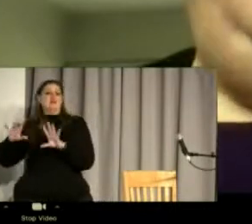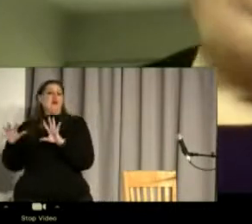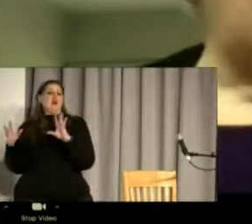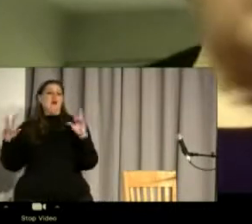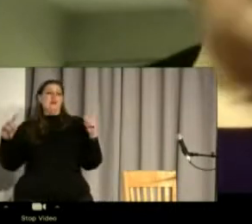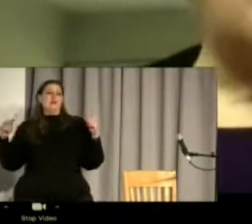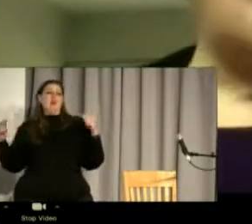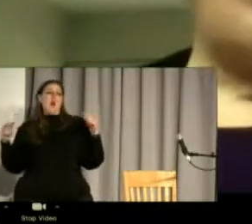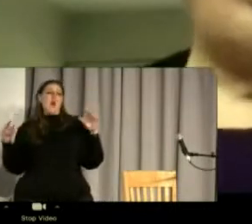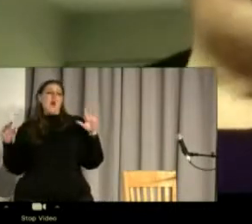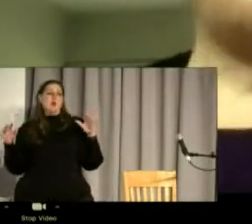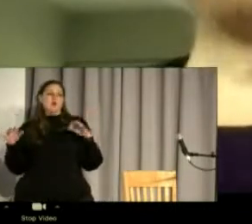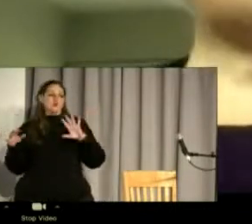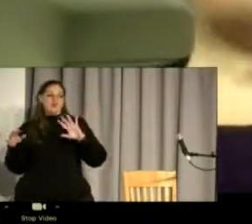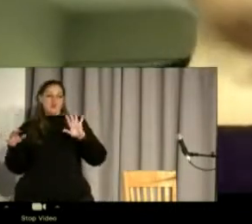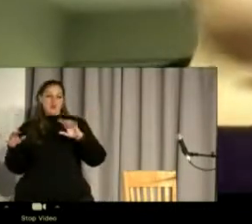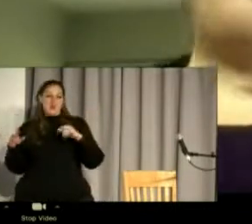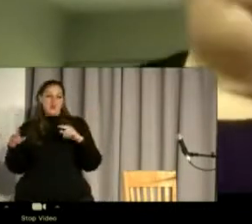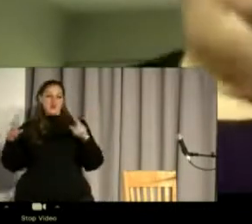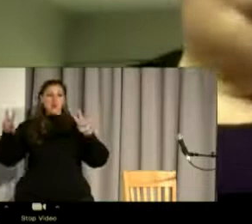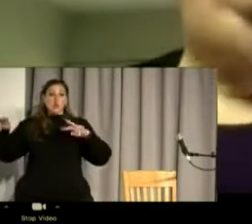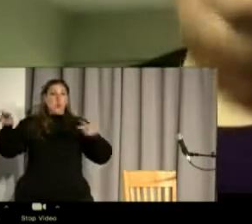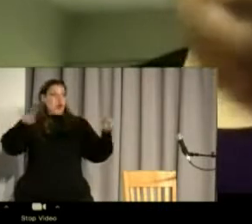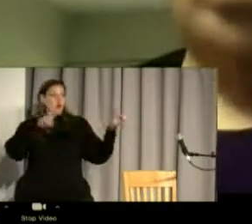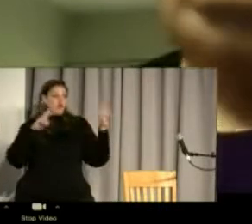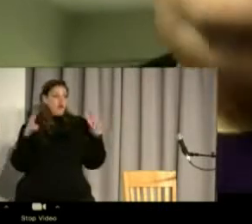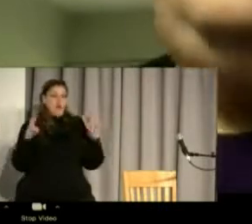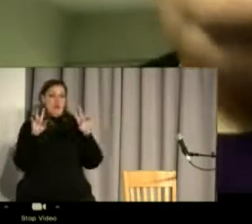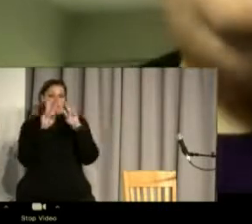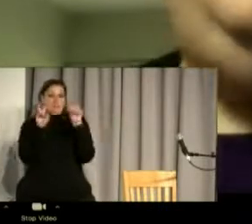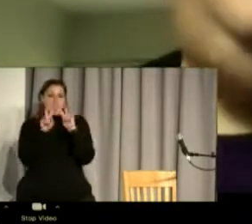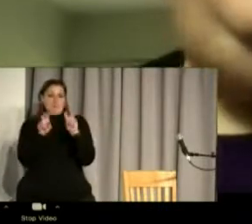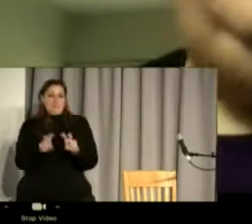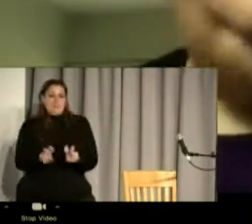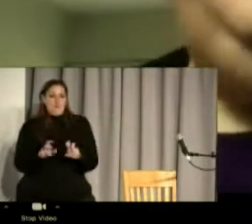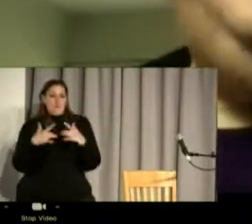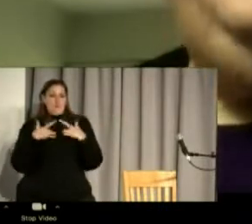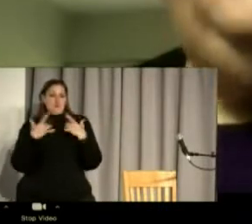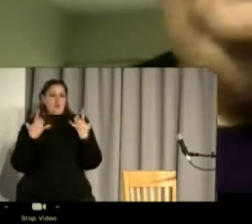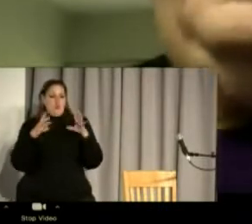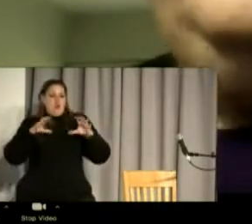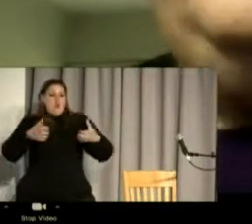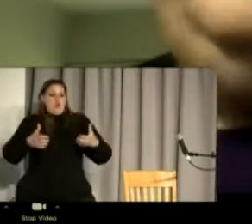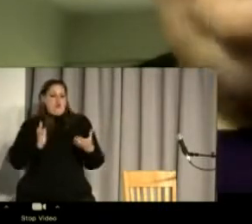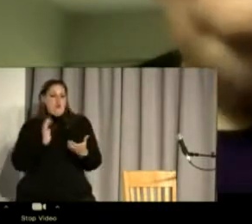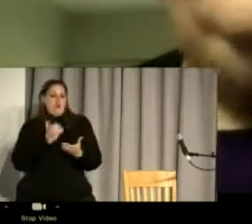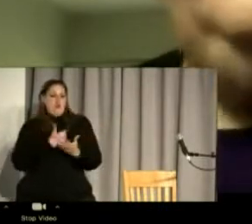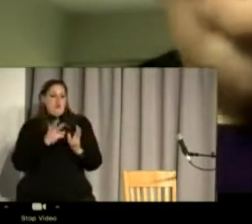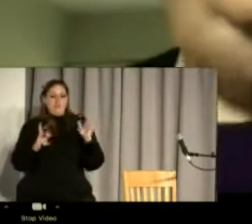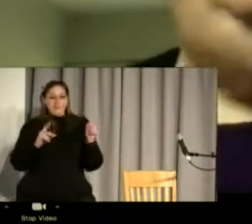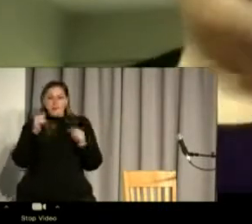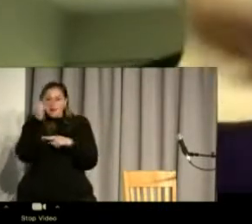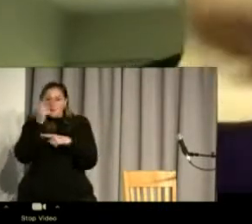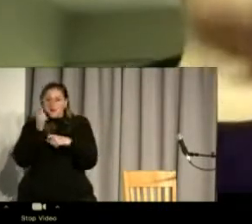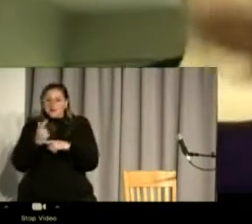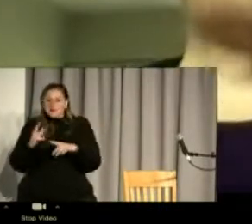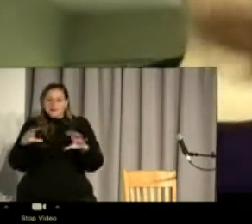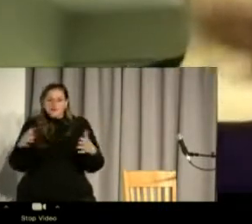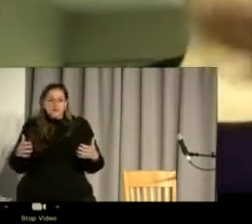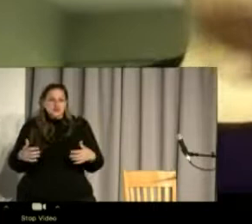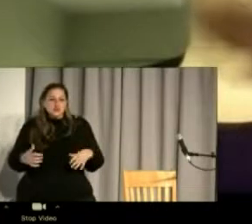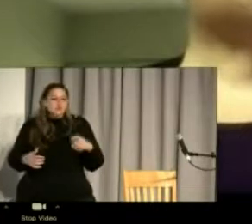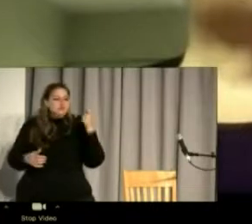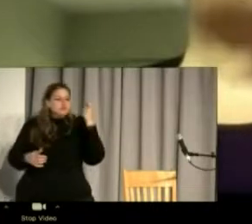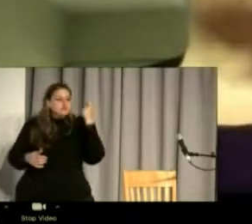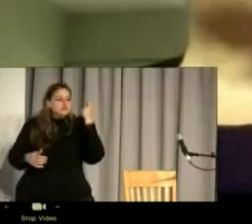correlation. I would urge people to look around, assess the state of our people and our siblings, and